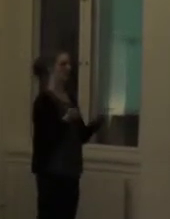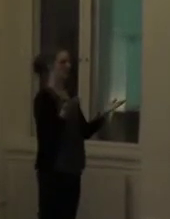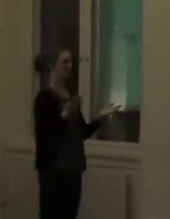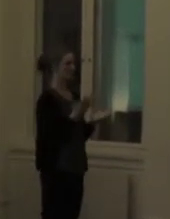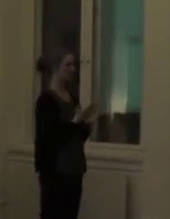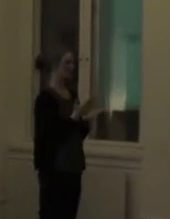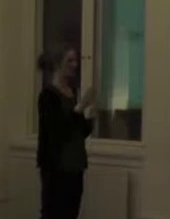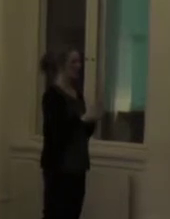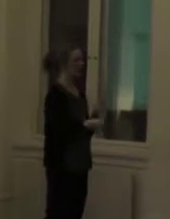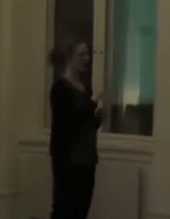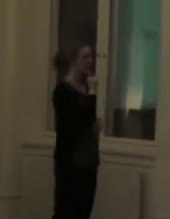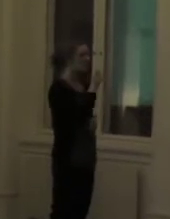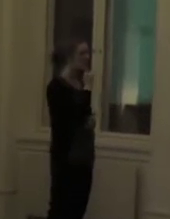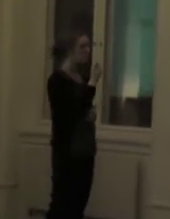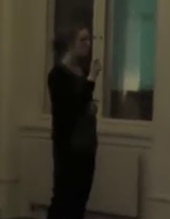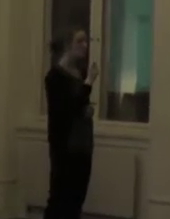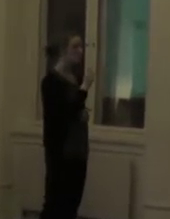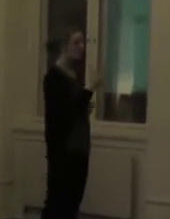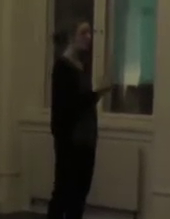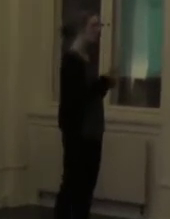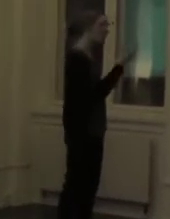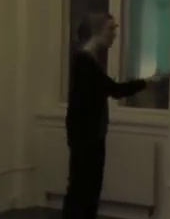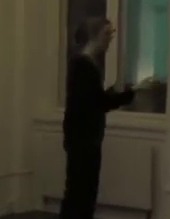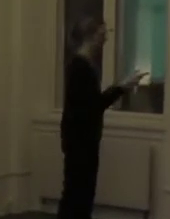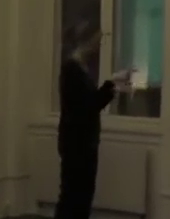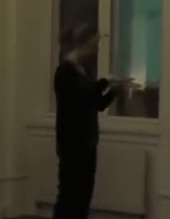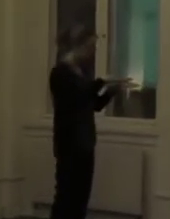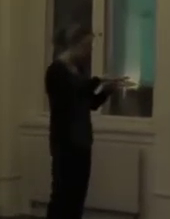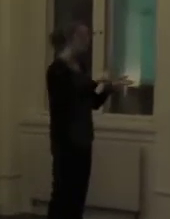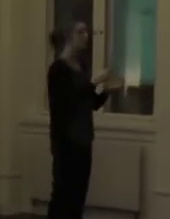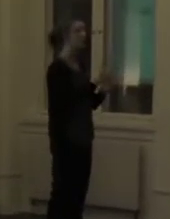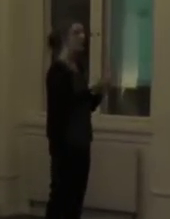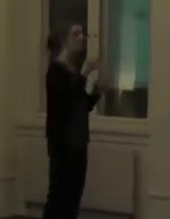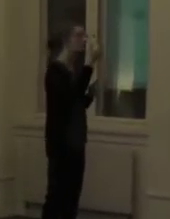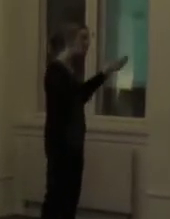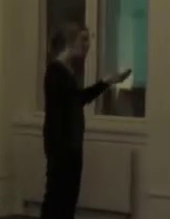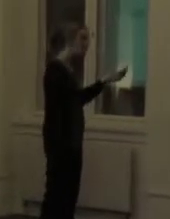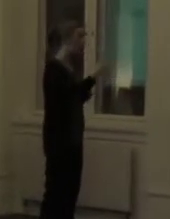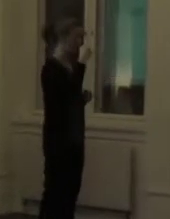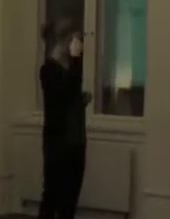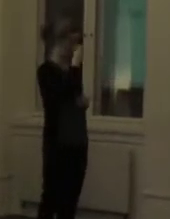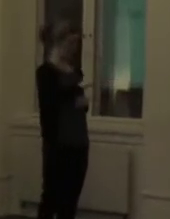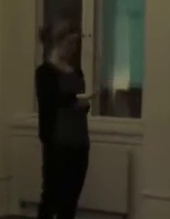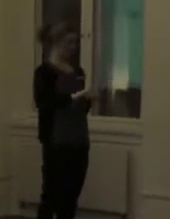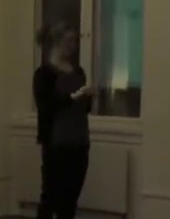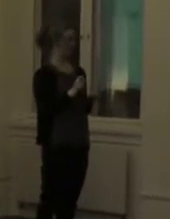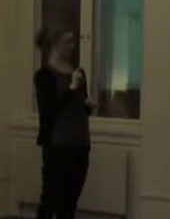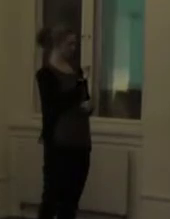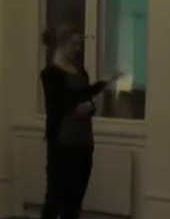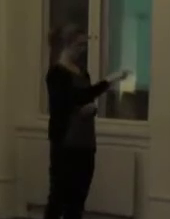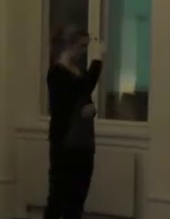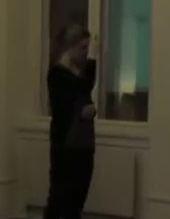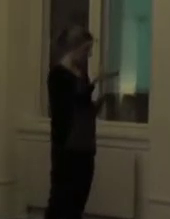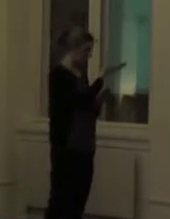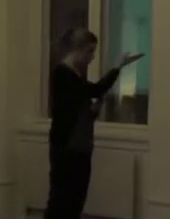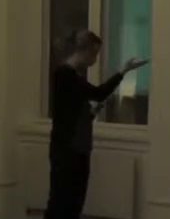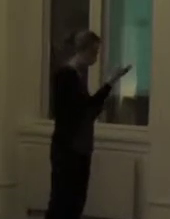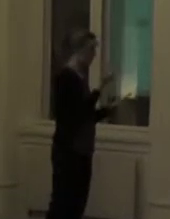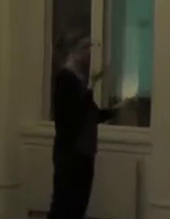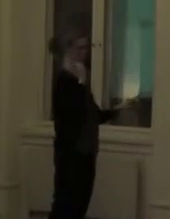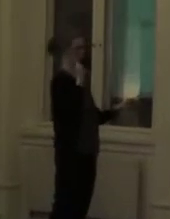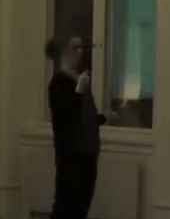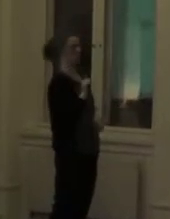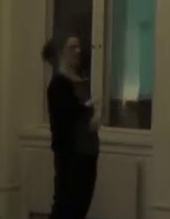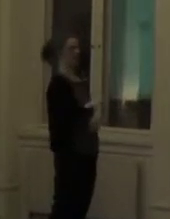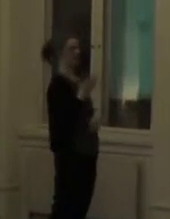interview 3 years later. So now I know people who went to Turkey and applied in